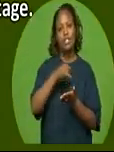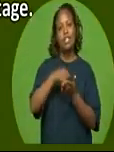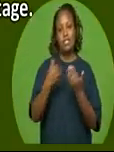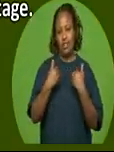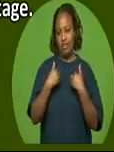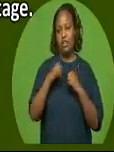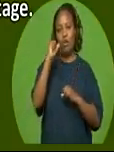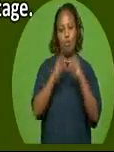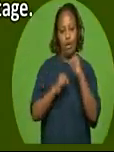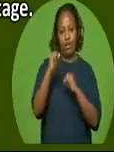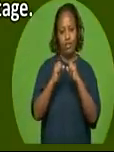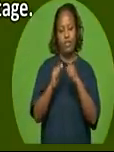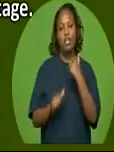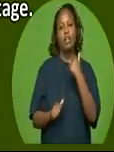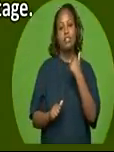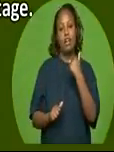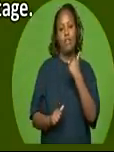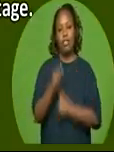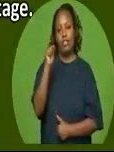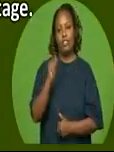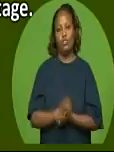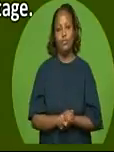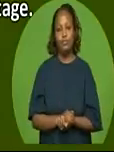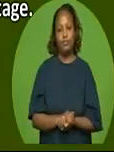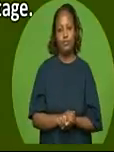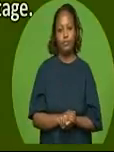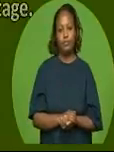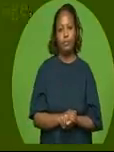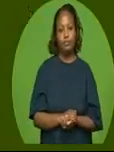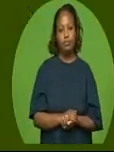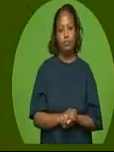product it has comparative disadvantage.